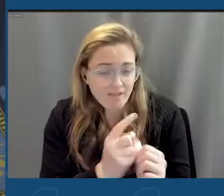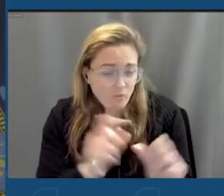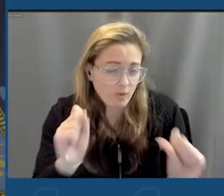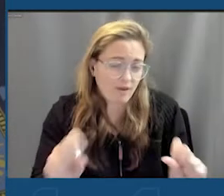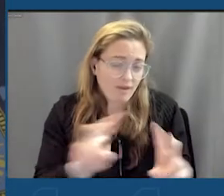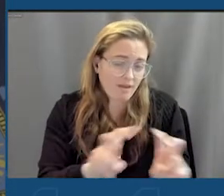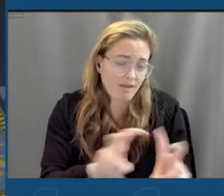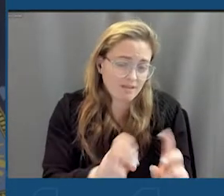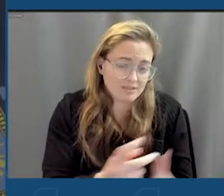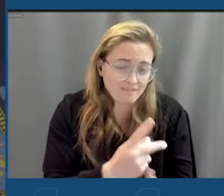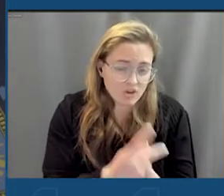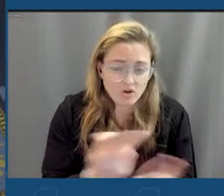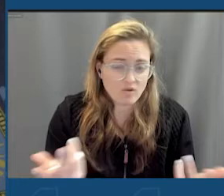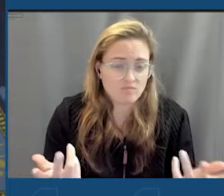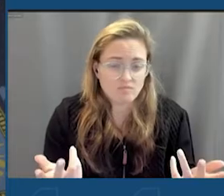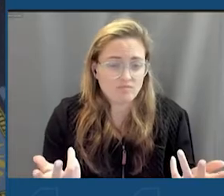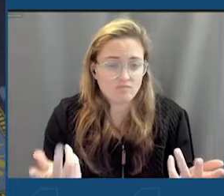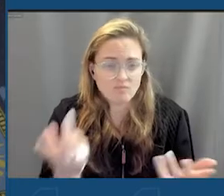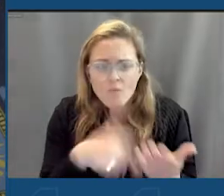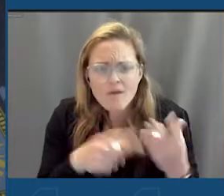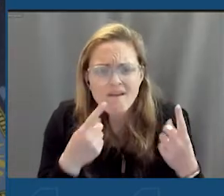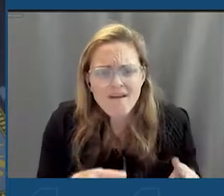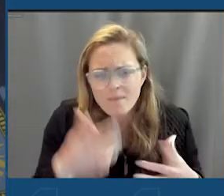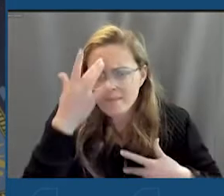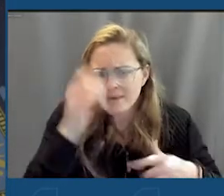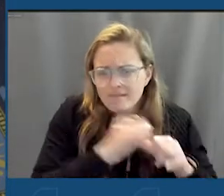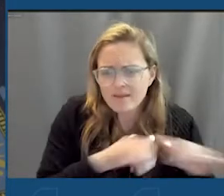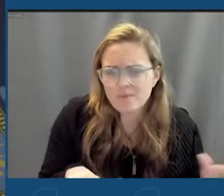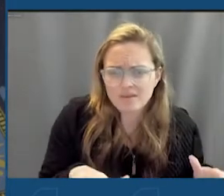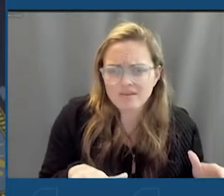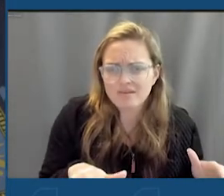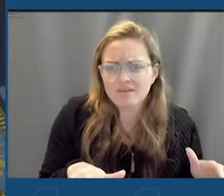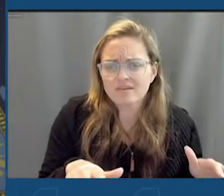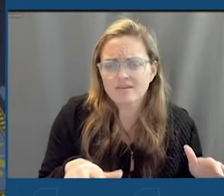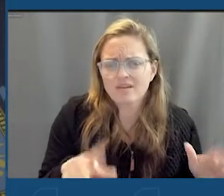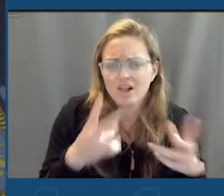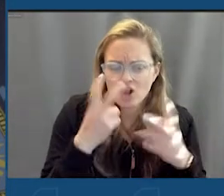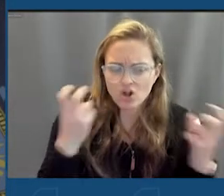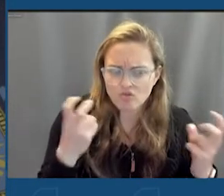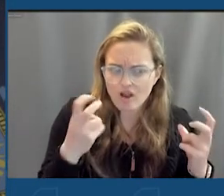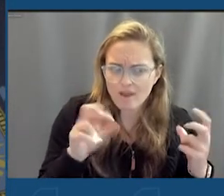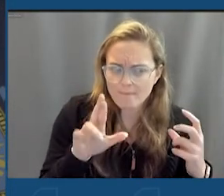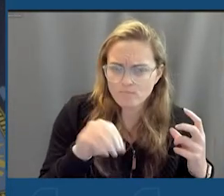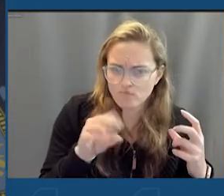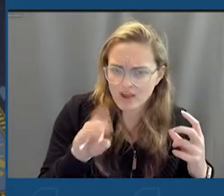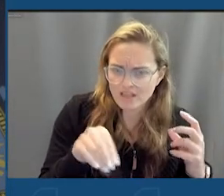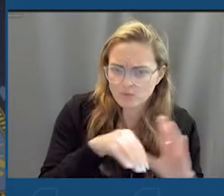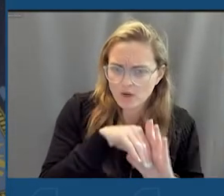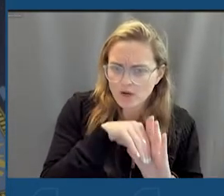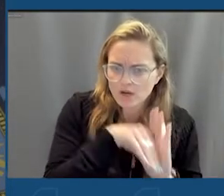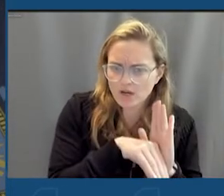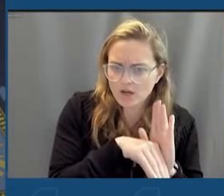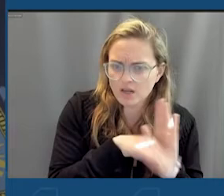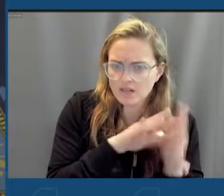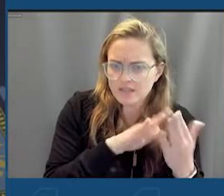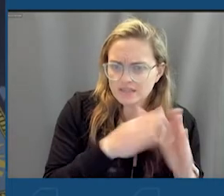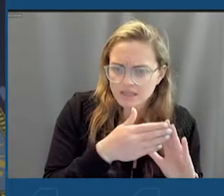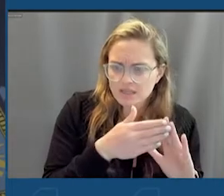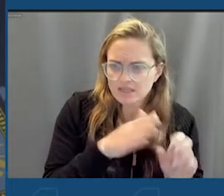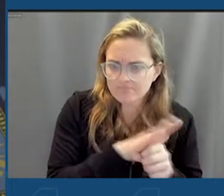have to figure out what happened during the pandemic and when the crime rates were declining in our cities and our rural areas and